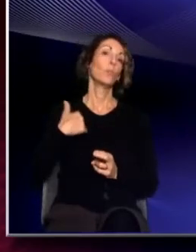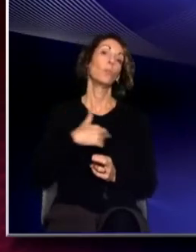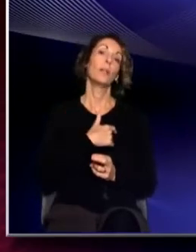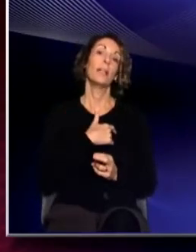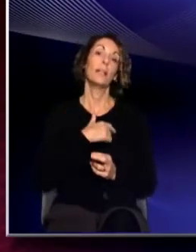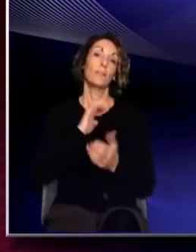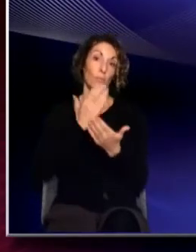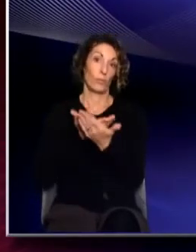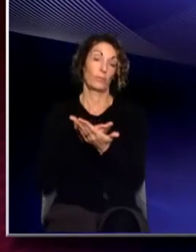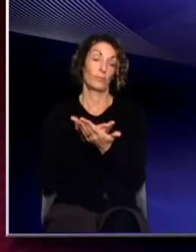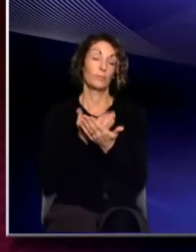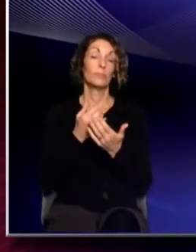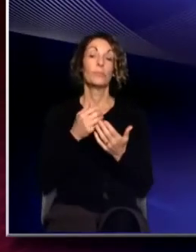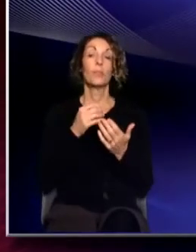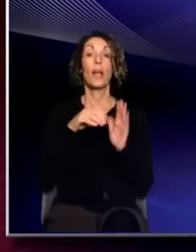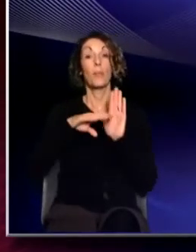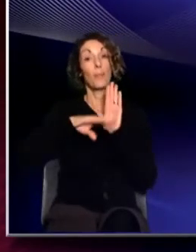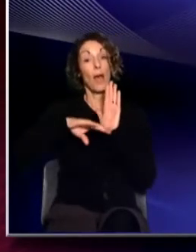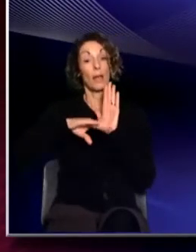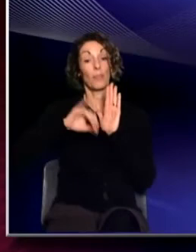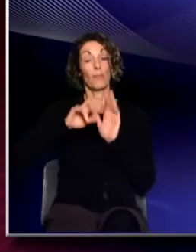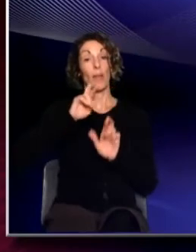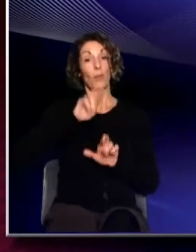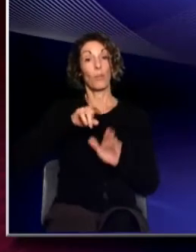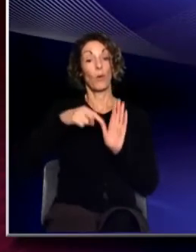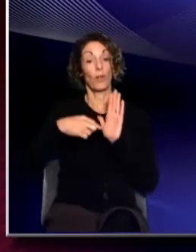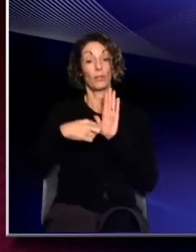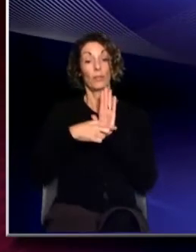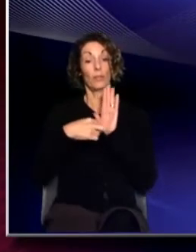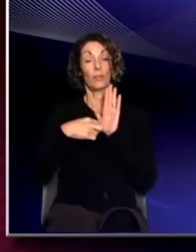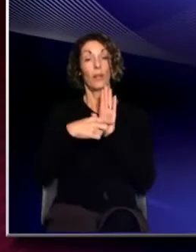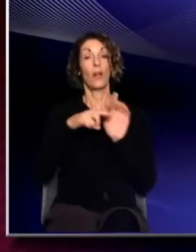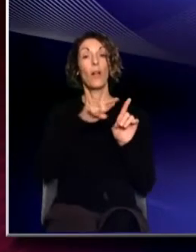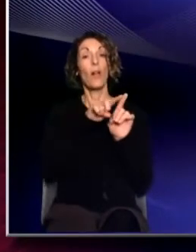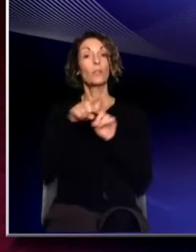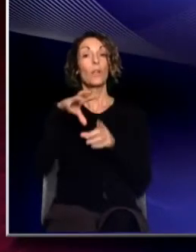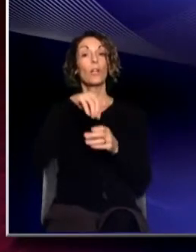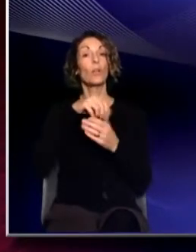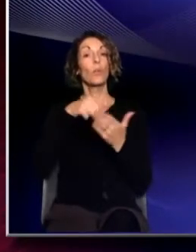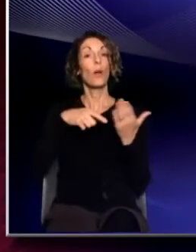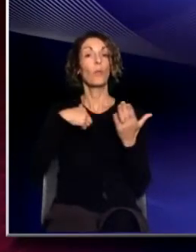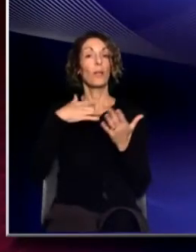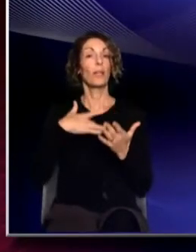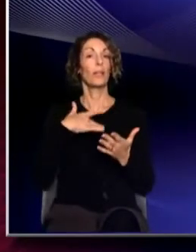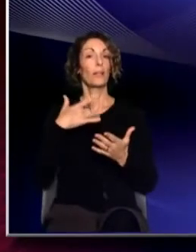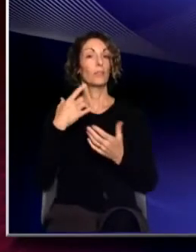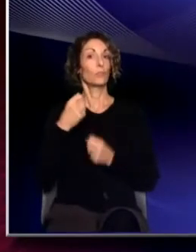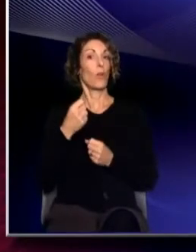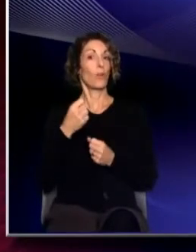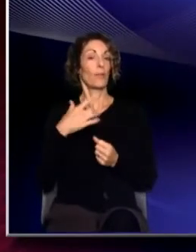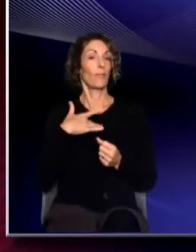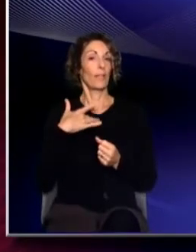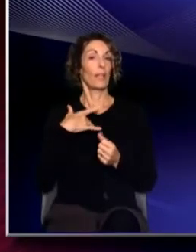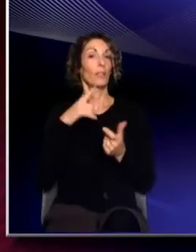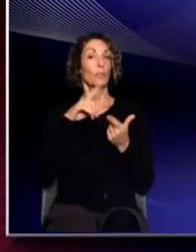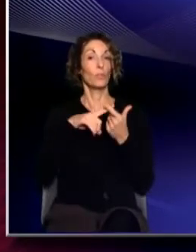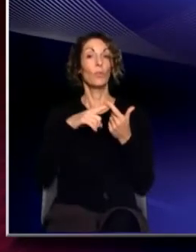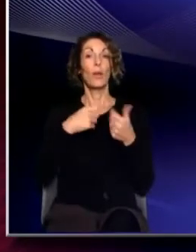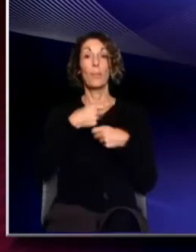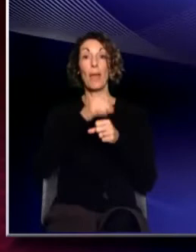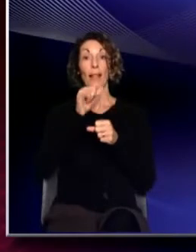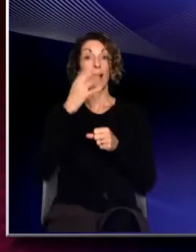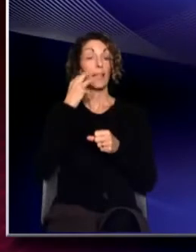come to. At the bottom of that, I also included what we strongly felt to optimize the